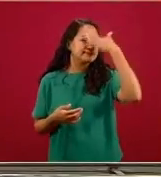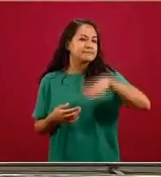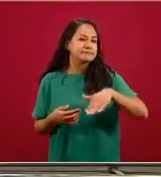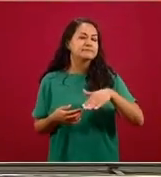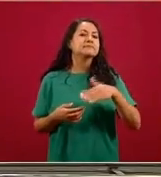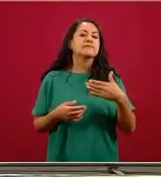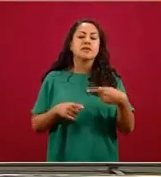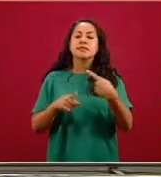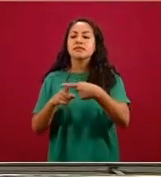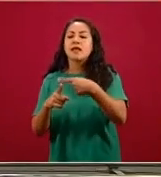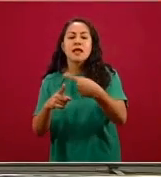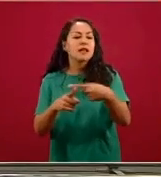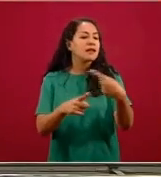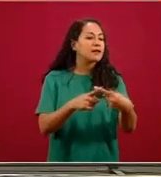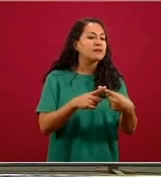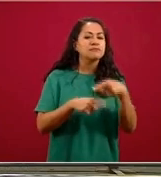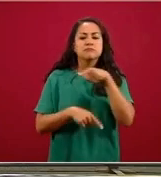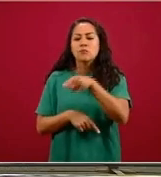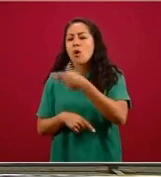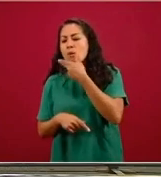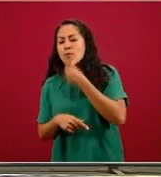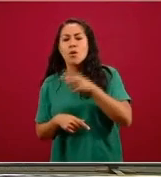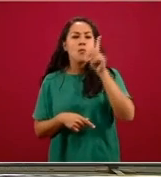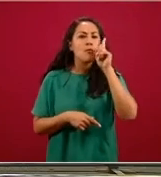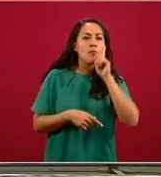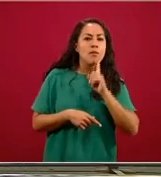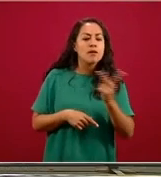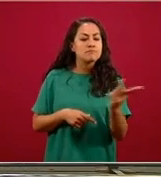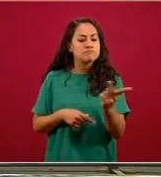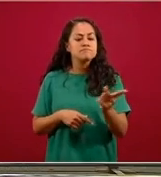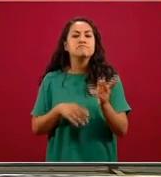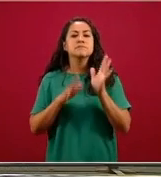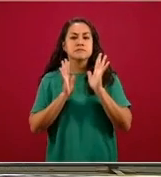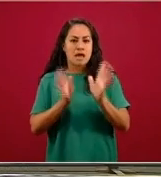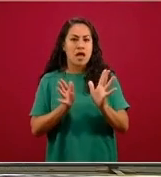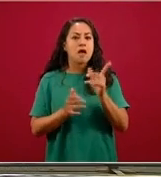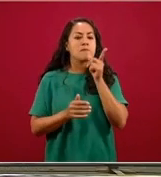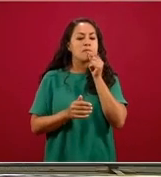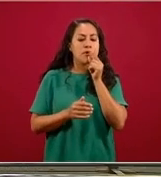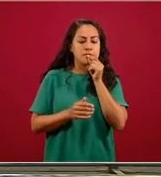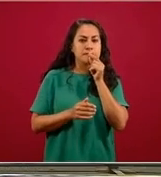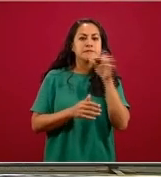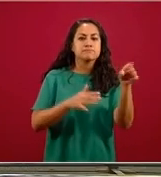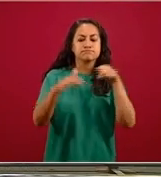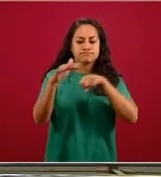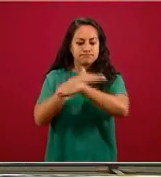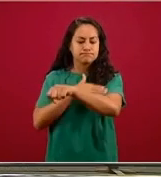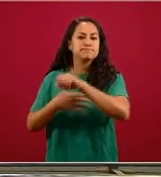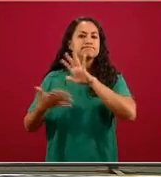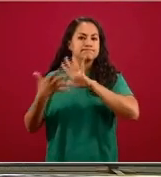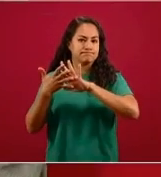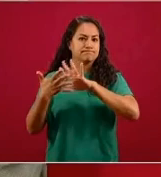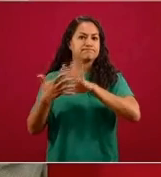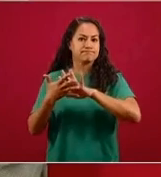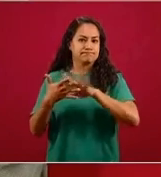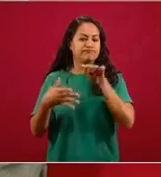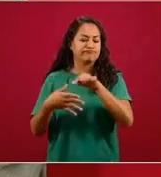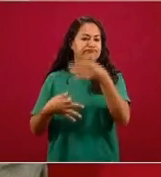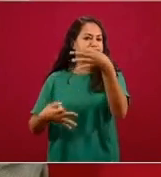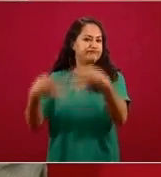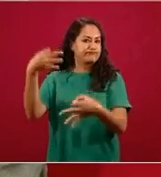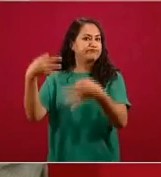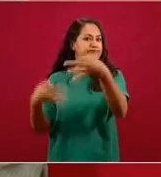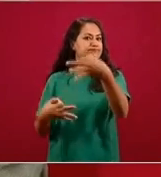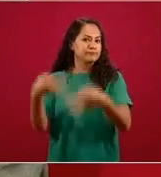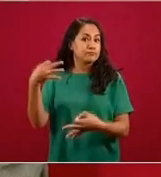lesions. She's out of danger now, but we know that the aggressors, a man and a woman, were detained and